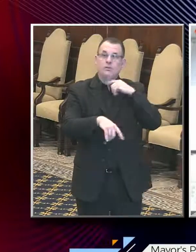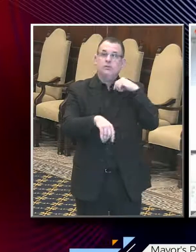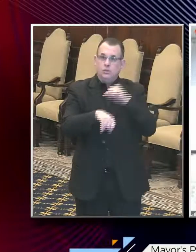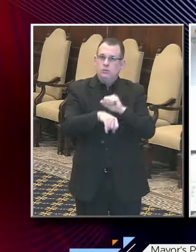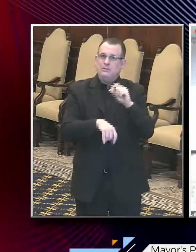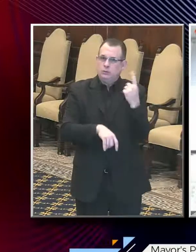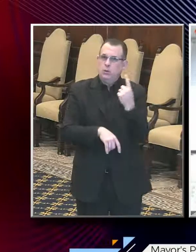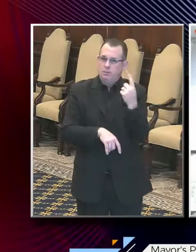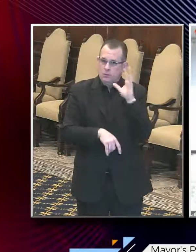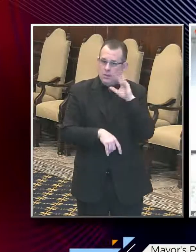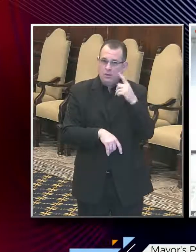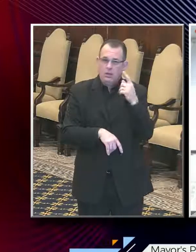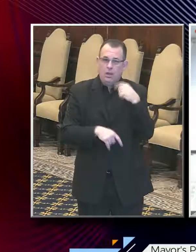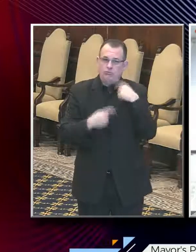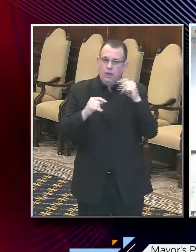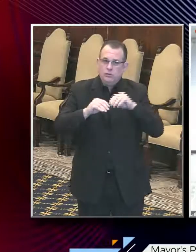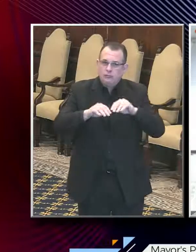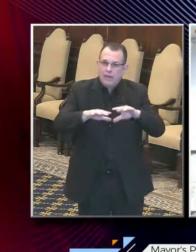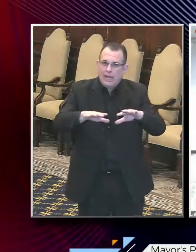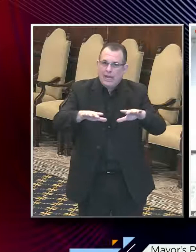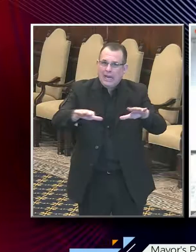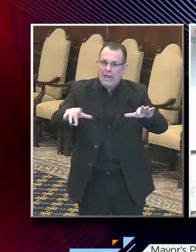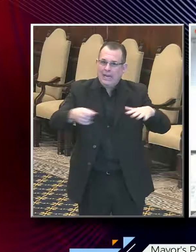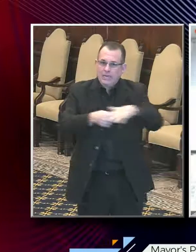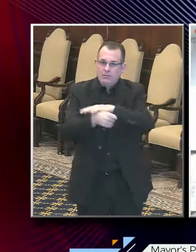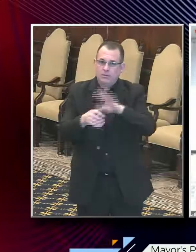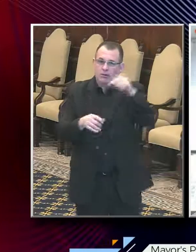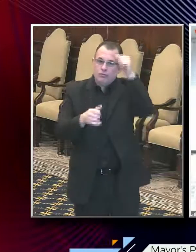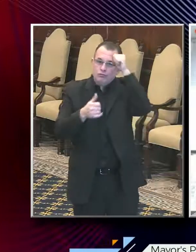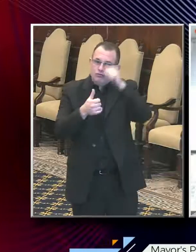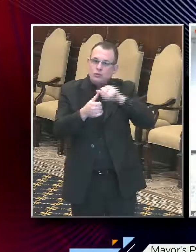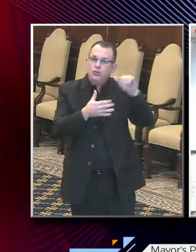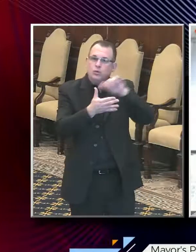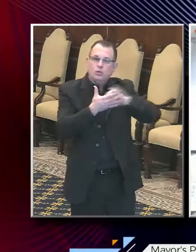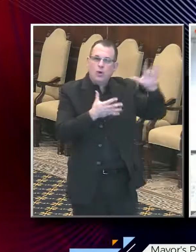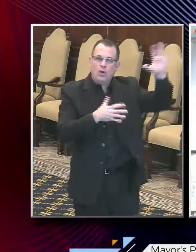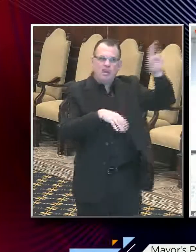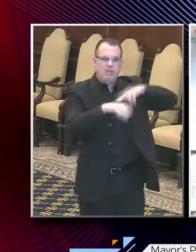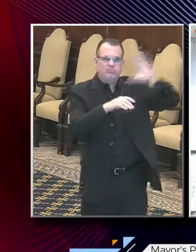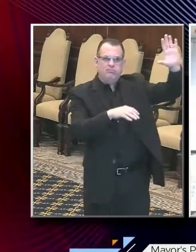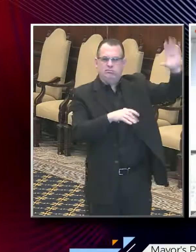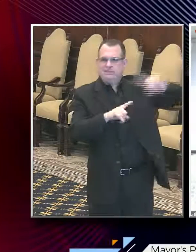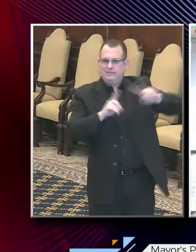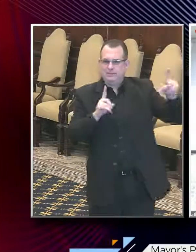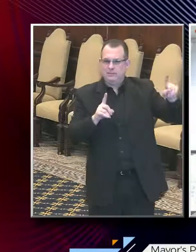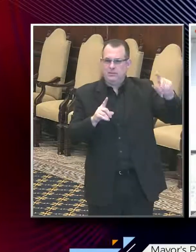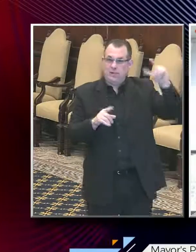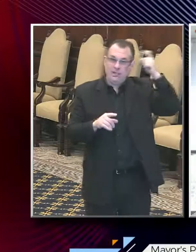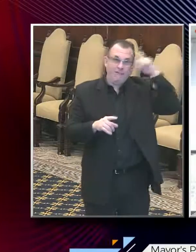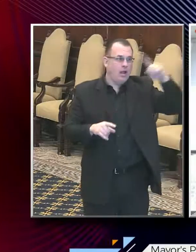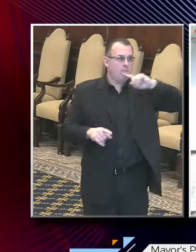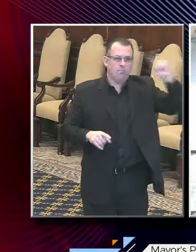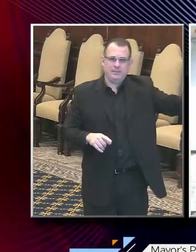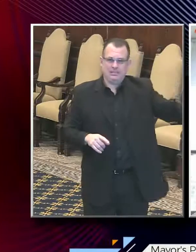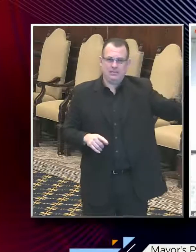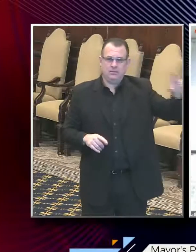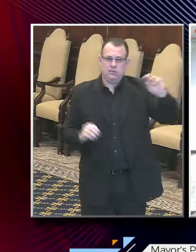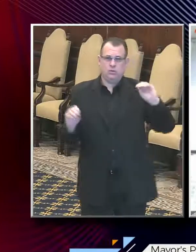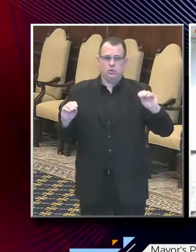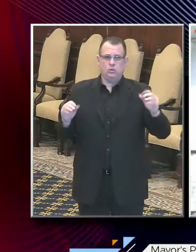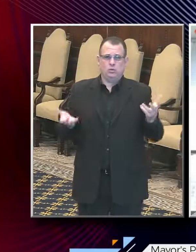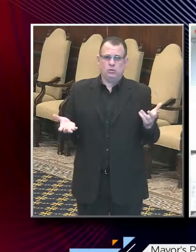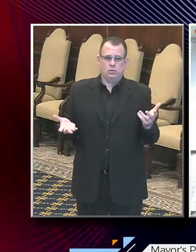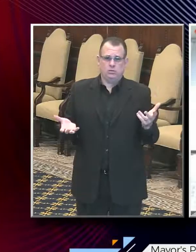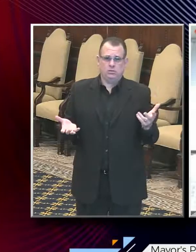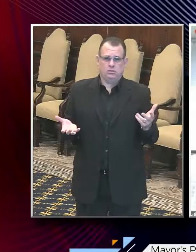again, that was a little bit organic in New York City. It certainly wasn't government sponsored. It shouldn't be government sponsored. It should be something that is really run from our civic